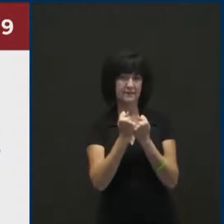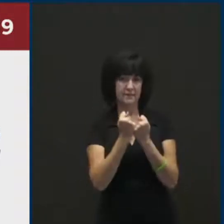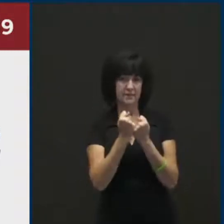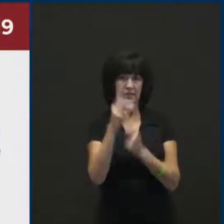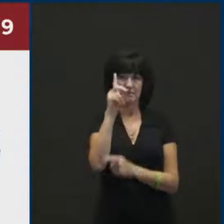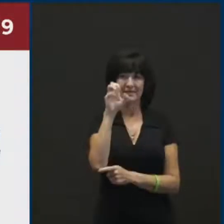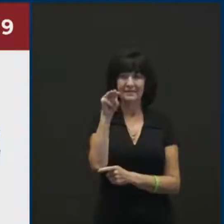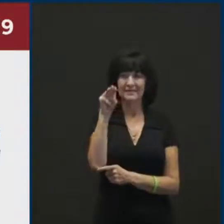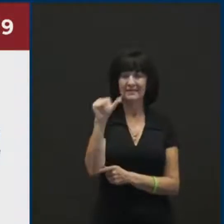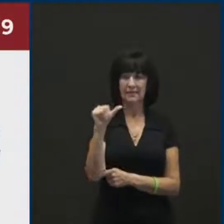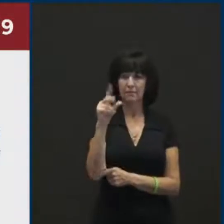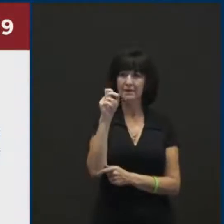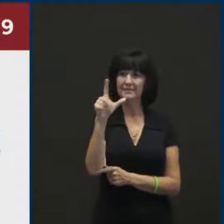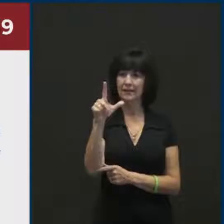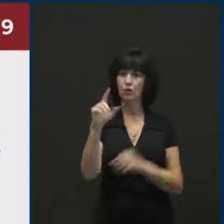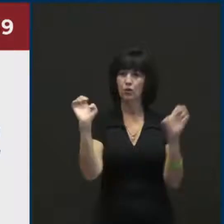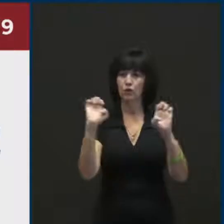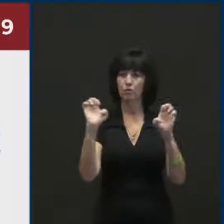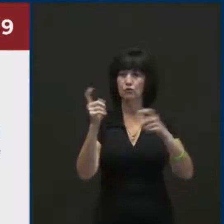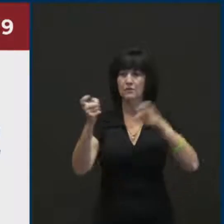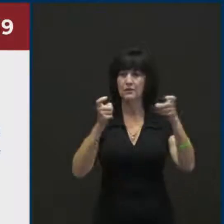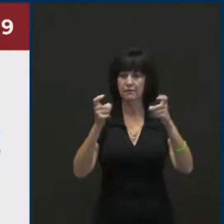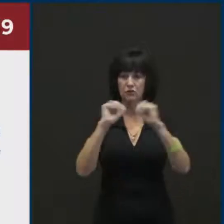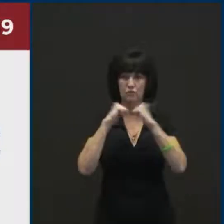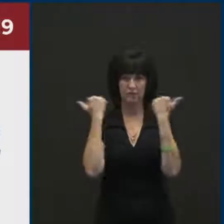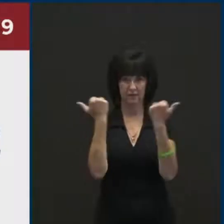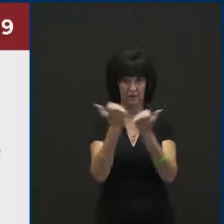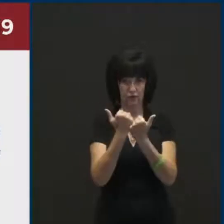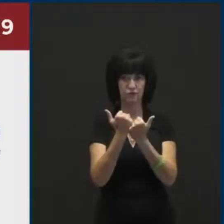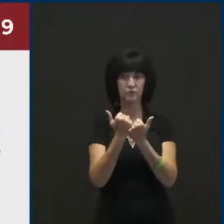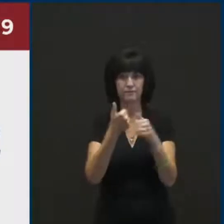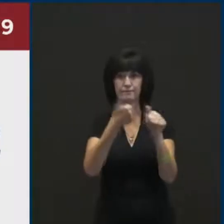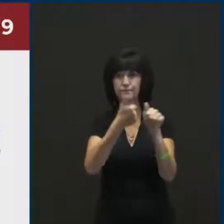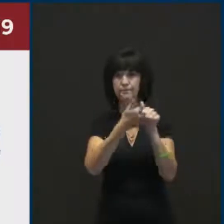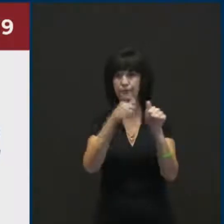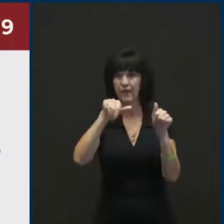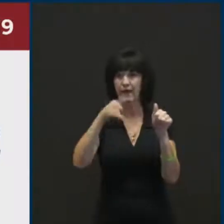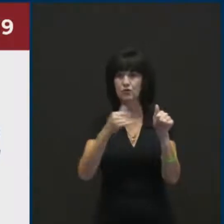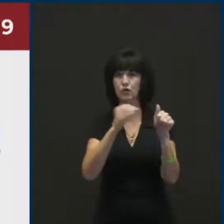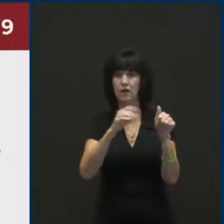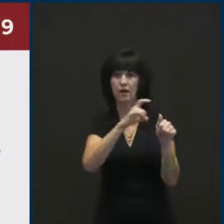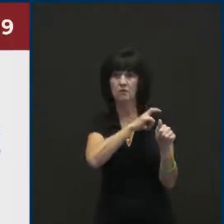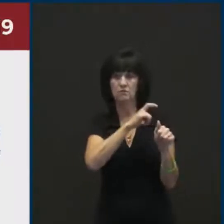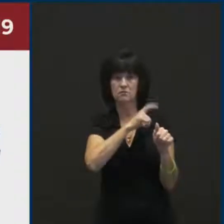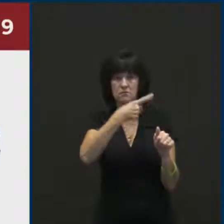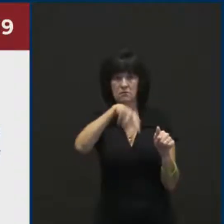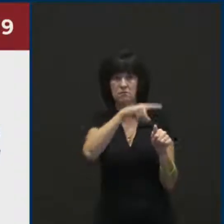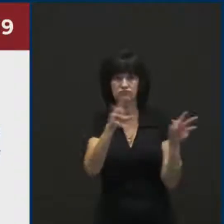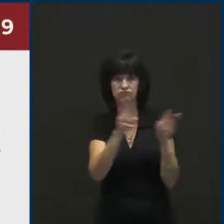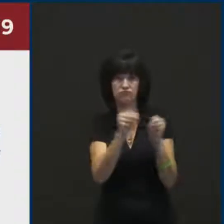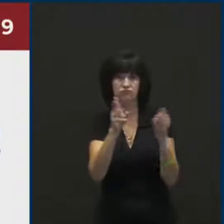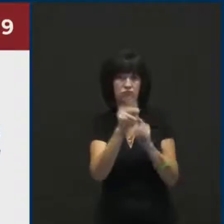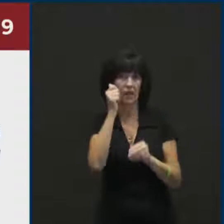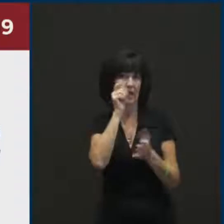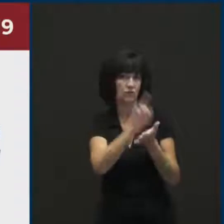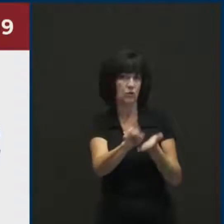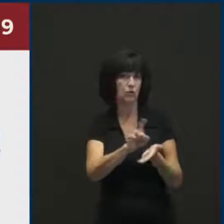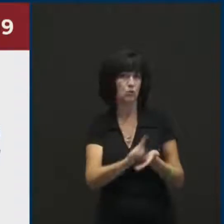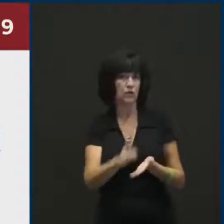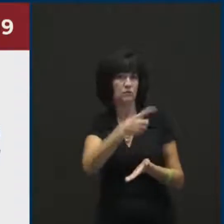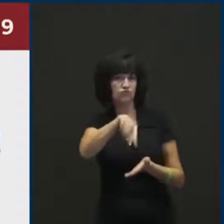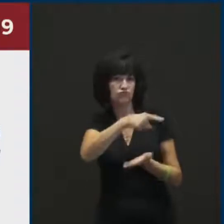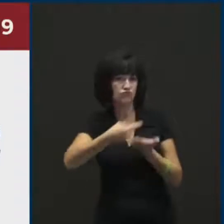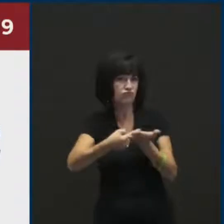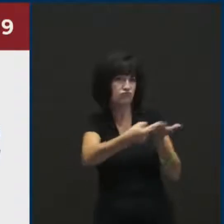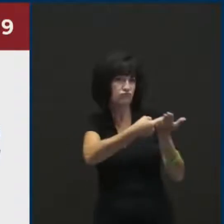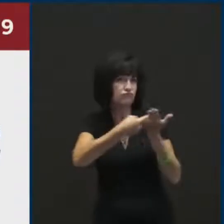Emergency Management Agency. AJ and the law enforcement folks meet every week to talk about the situation off